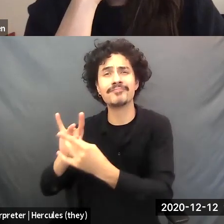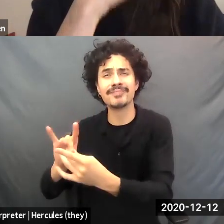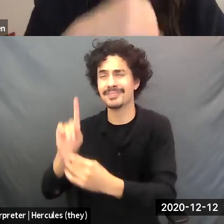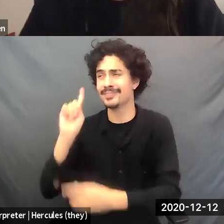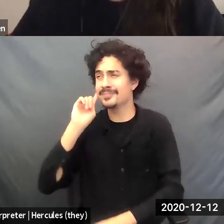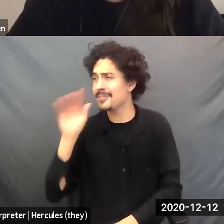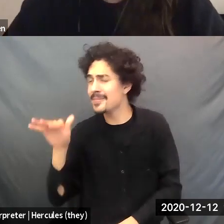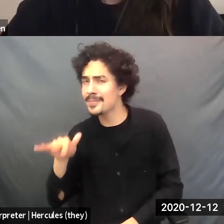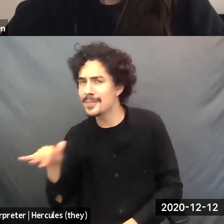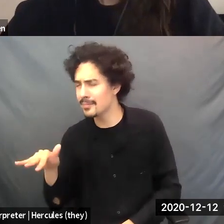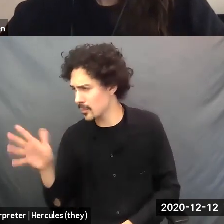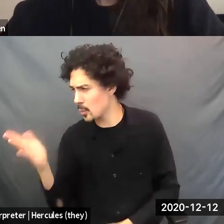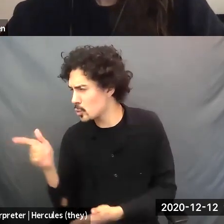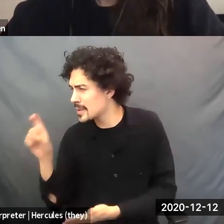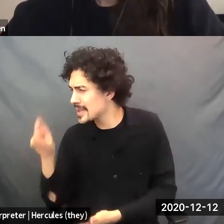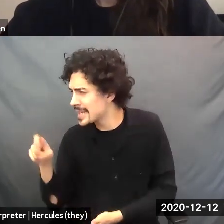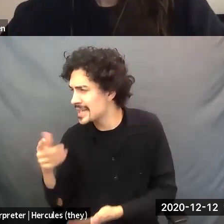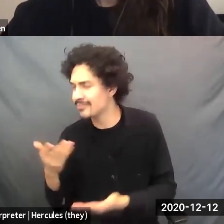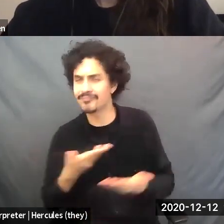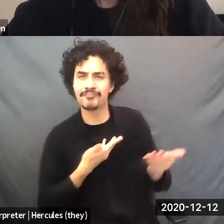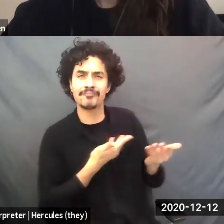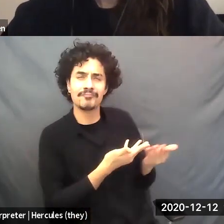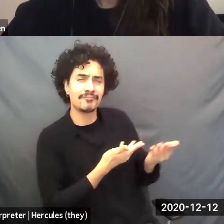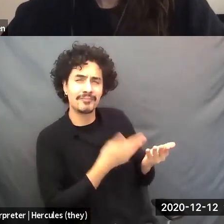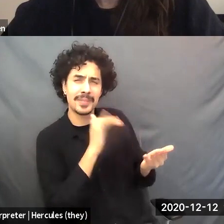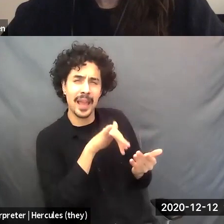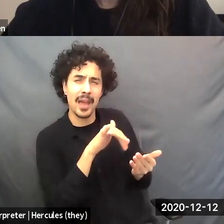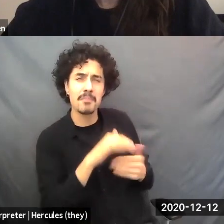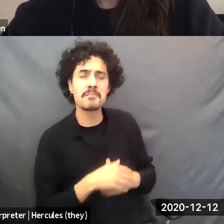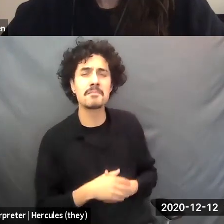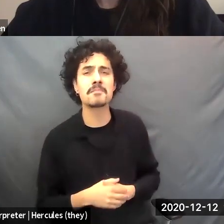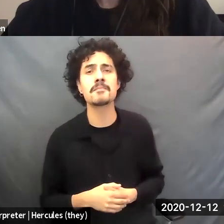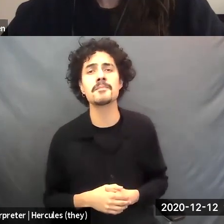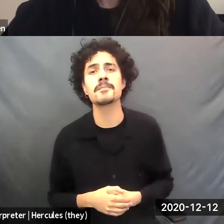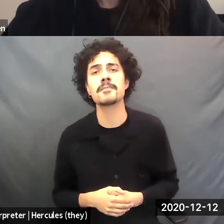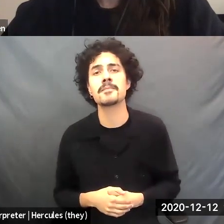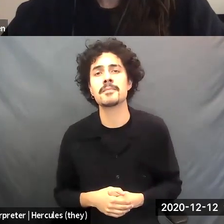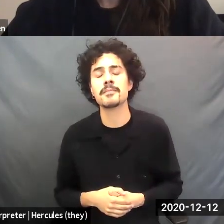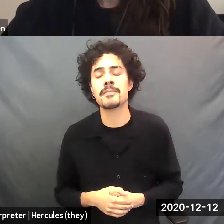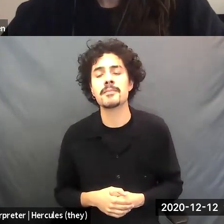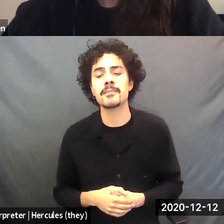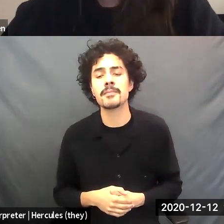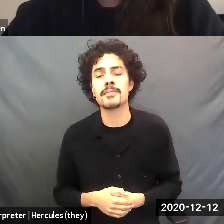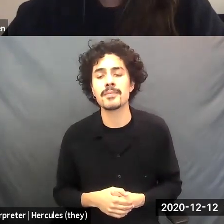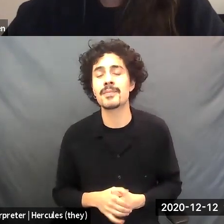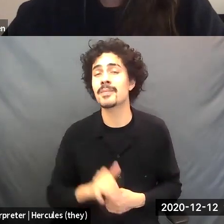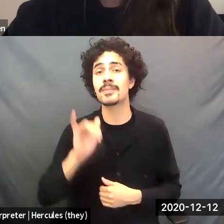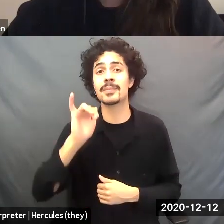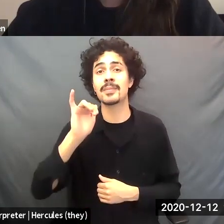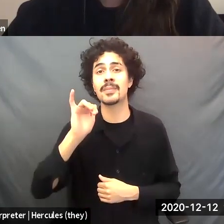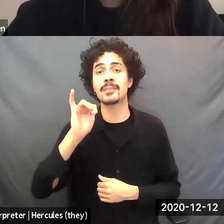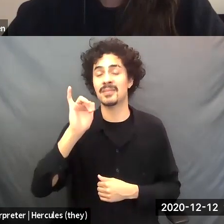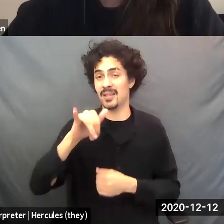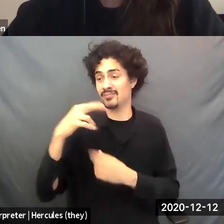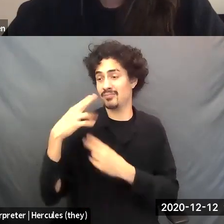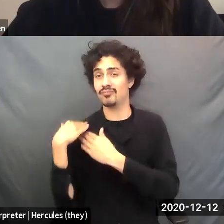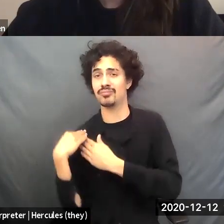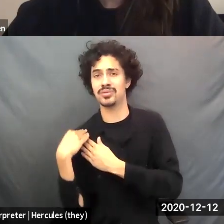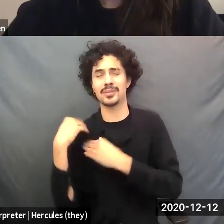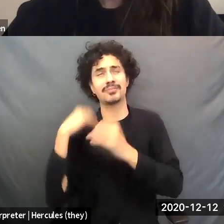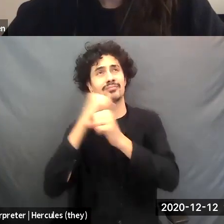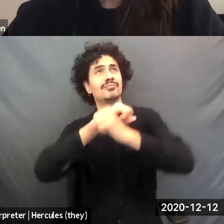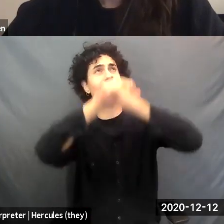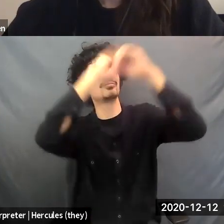about what they need from us. So that's how I would think about an obligation in an educational